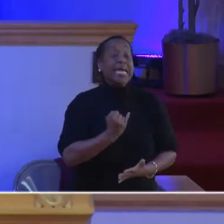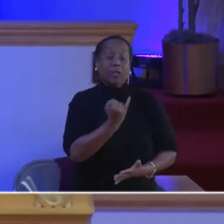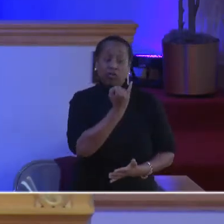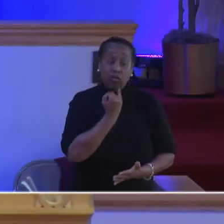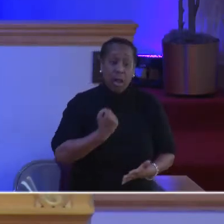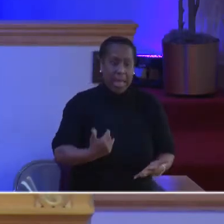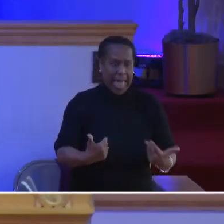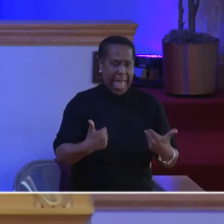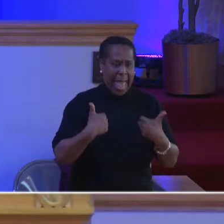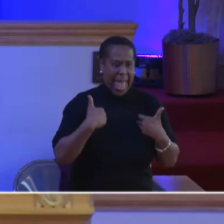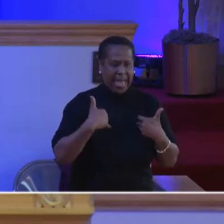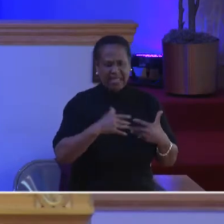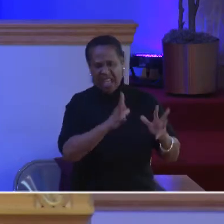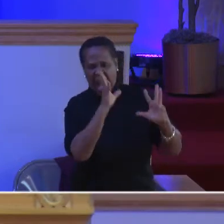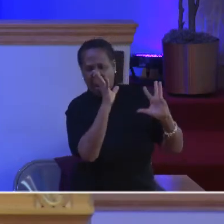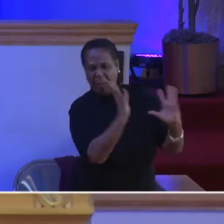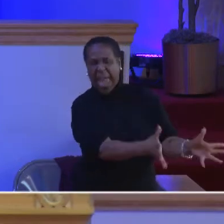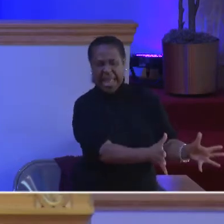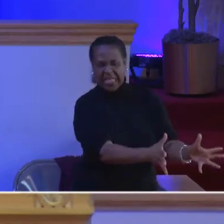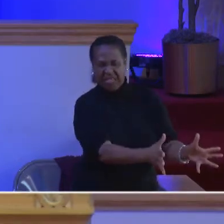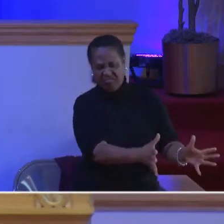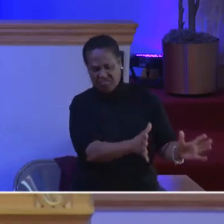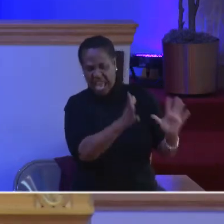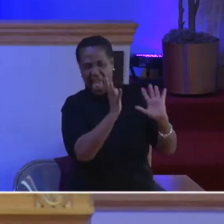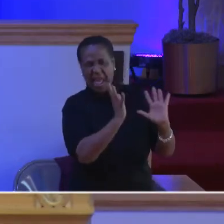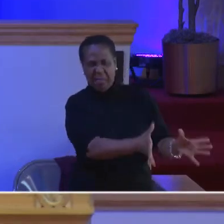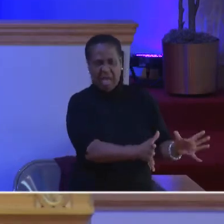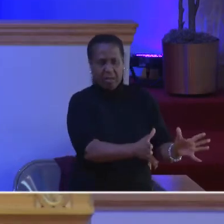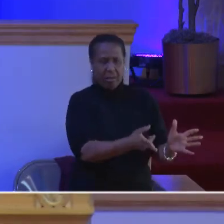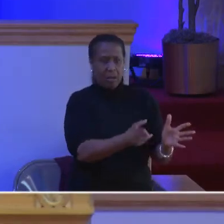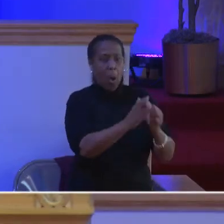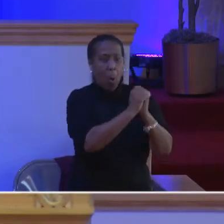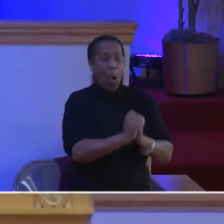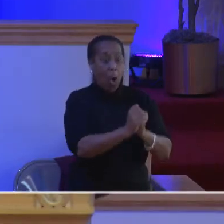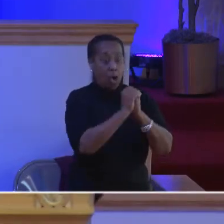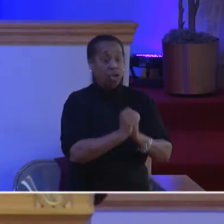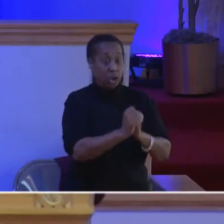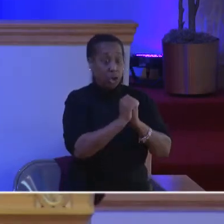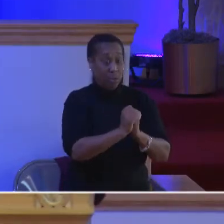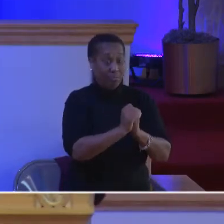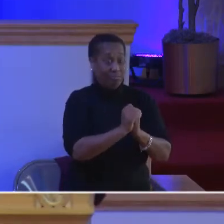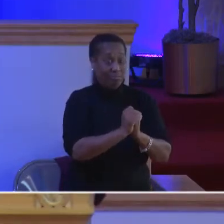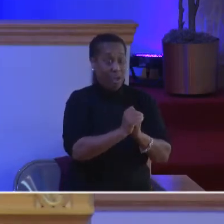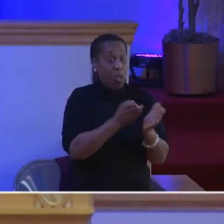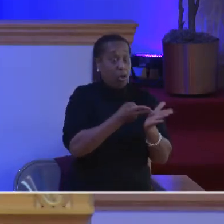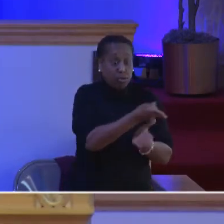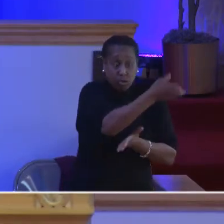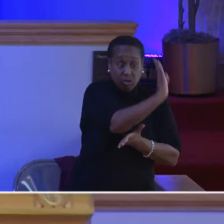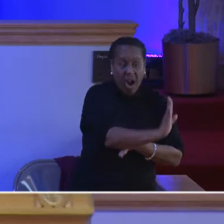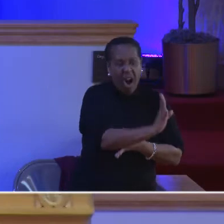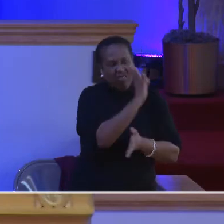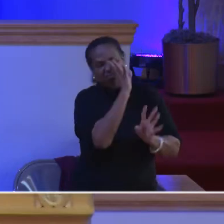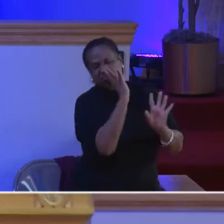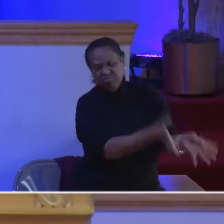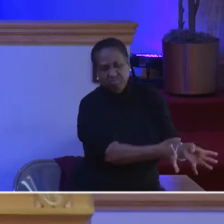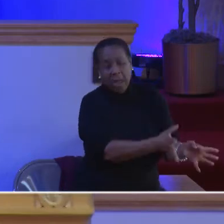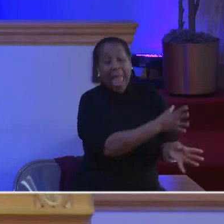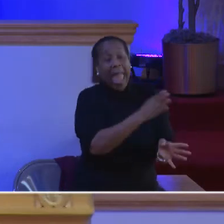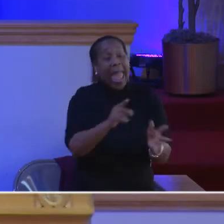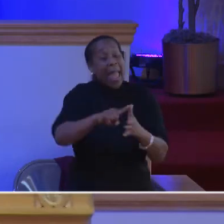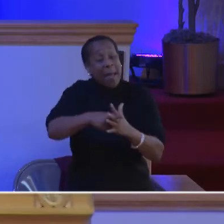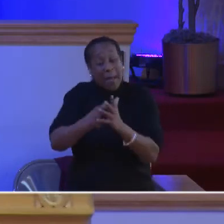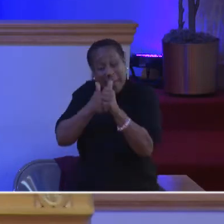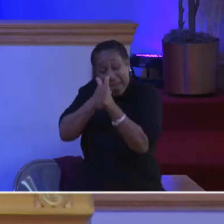has abandoned the authentic worship of the true God and has begun to